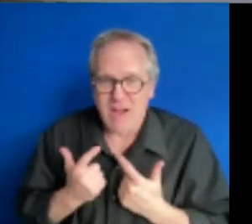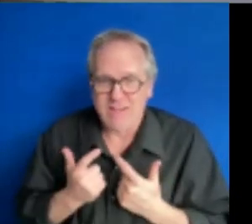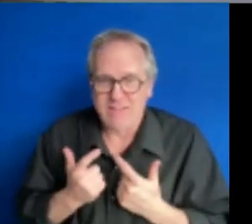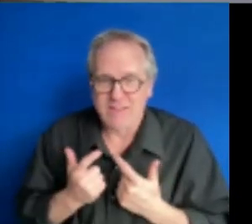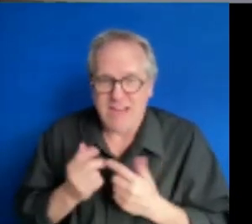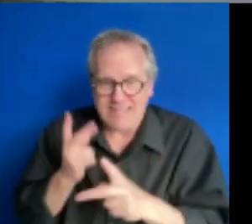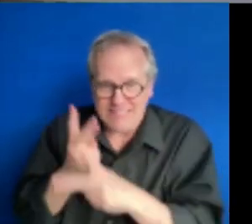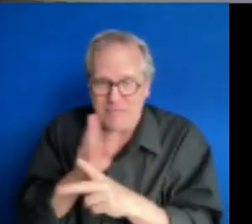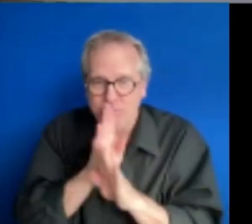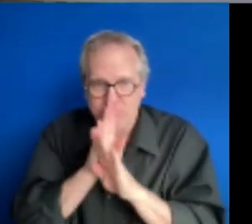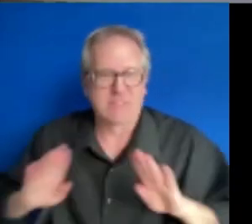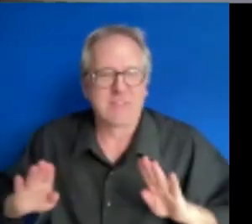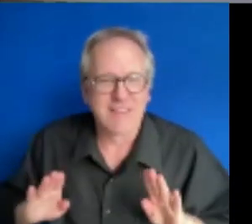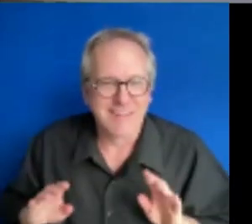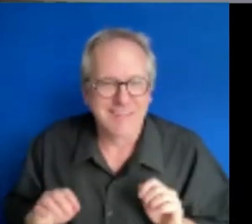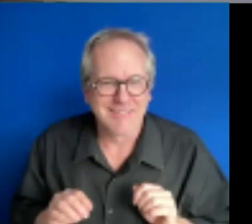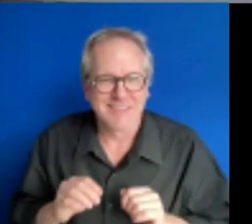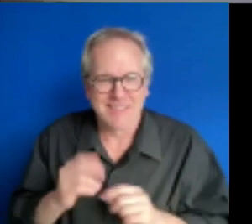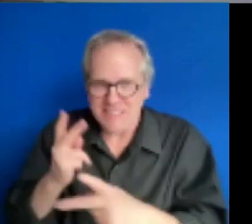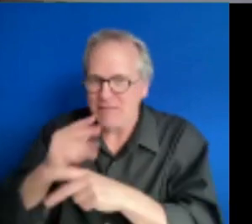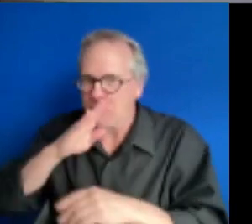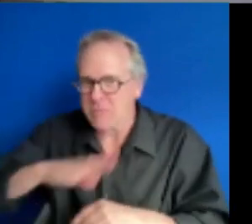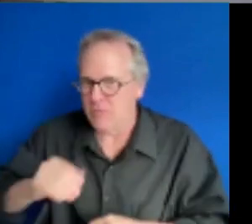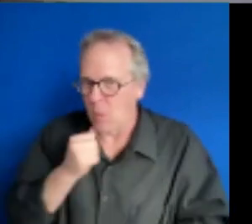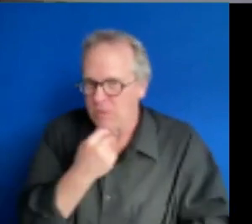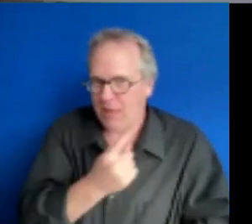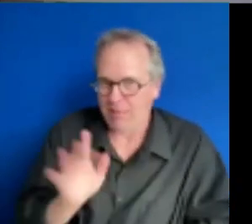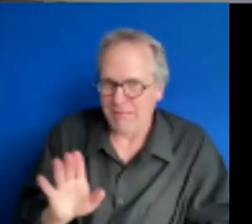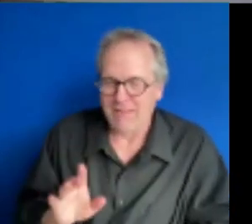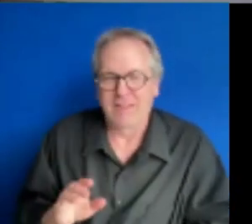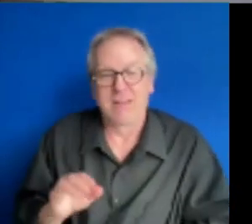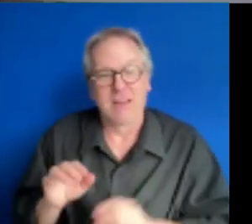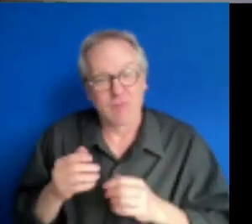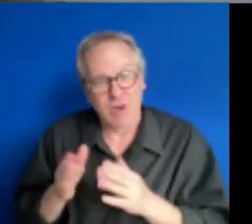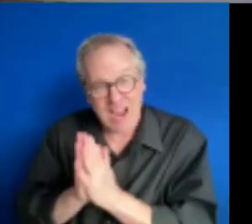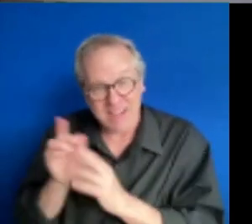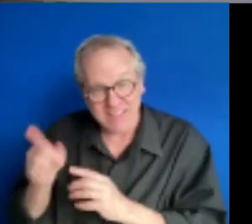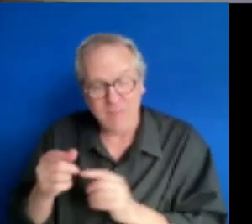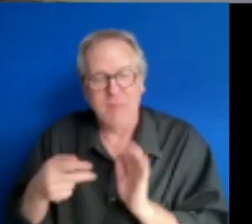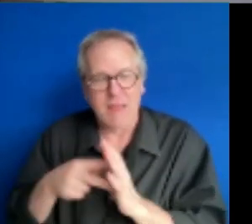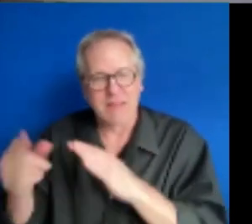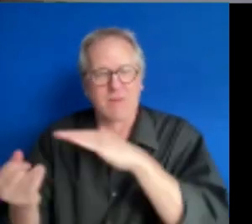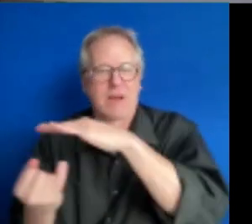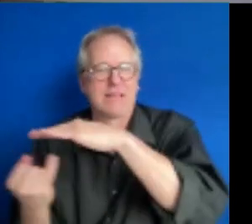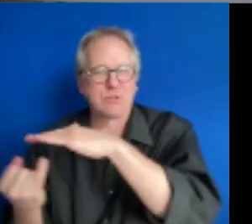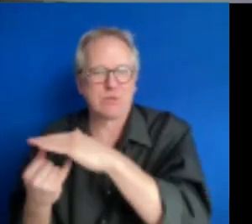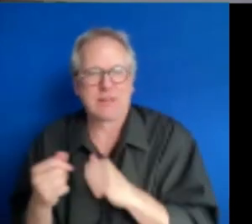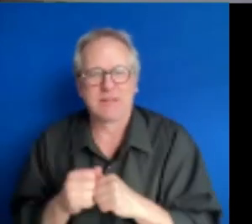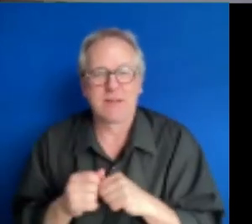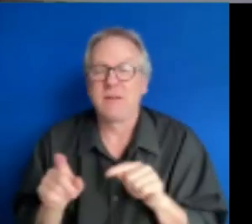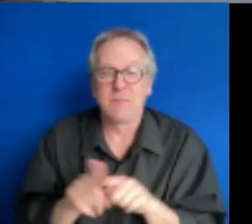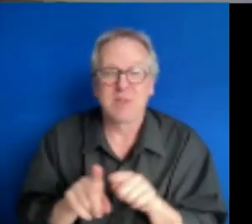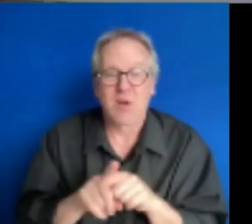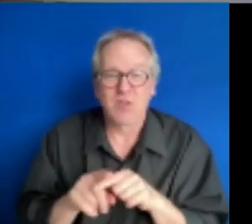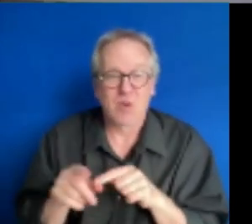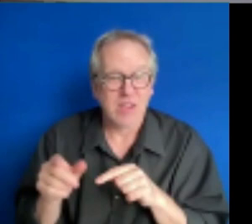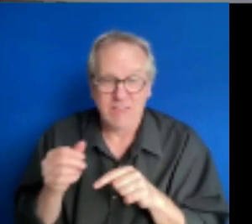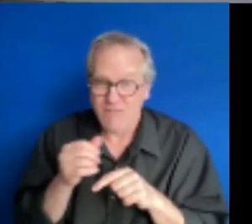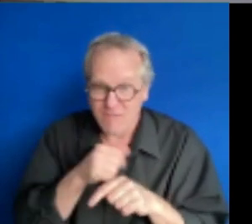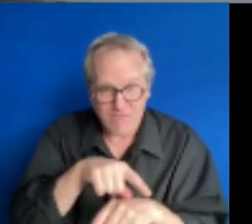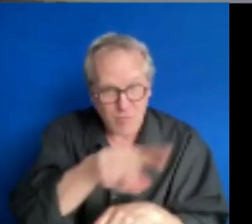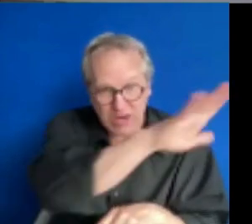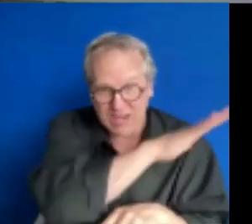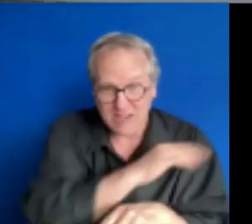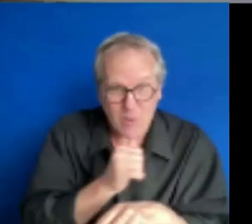silence. And by doing that, we not only isolate them, but we lose such a rich part